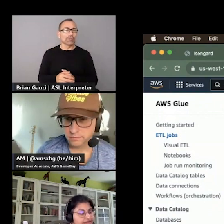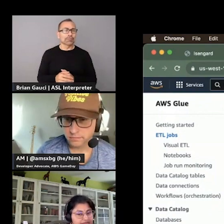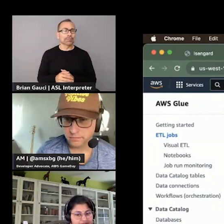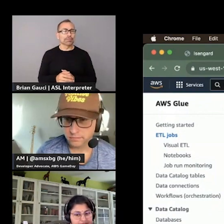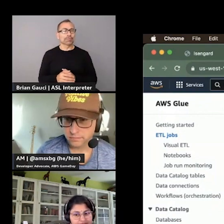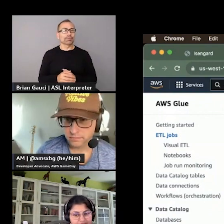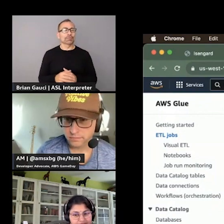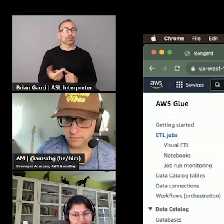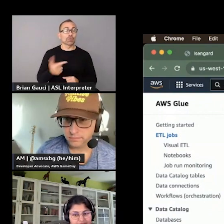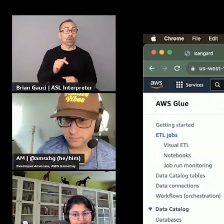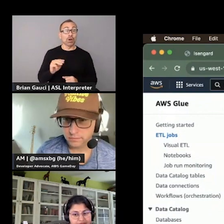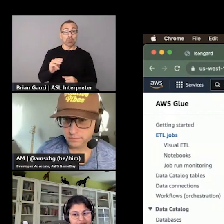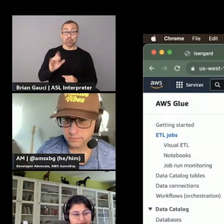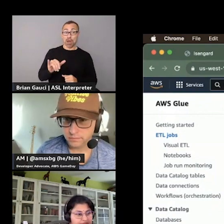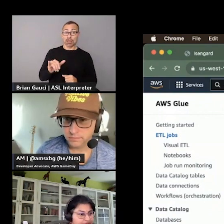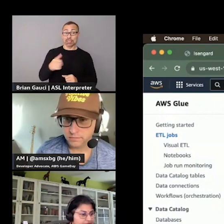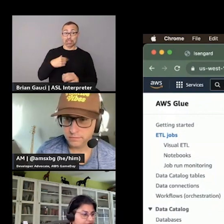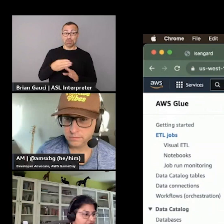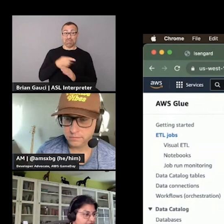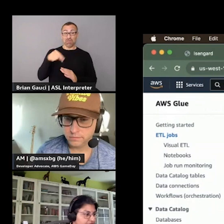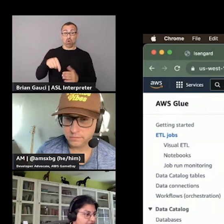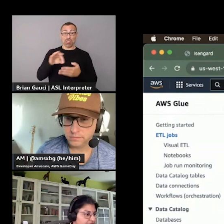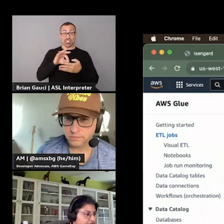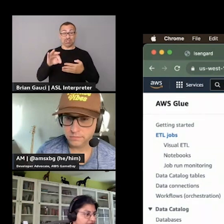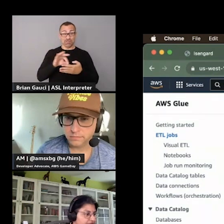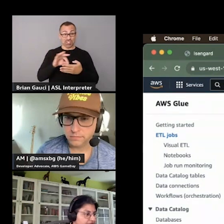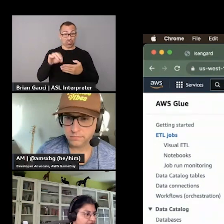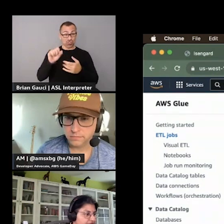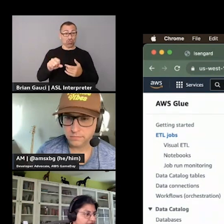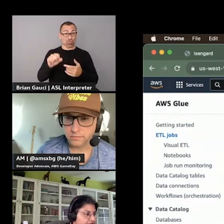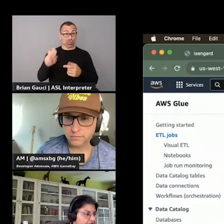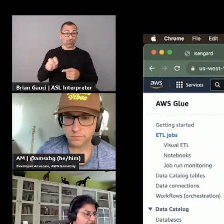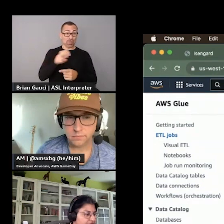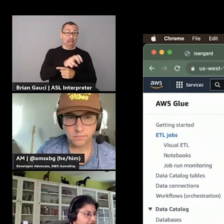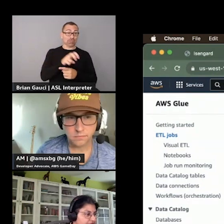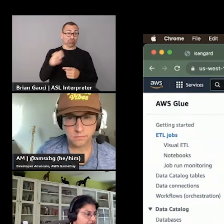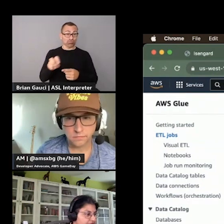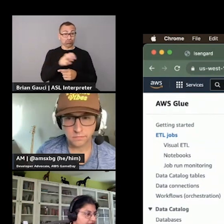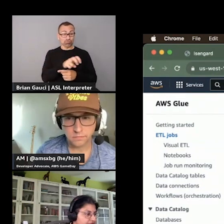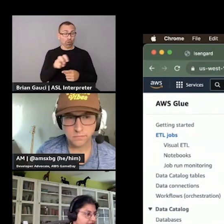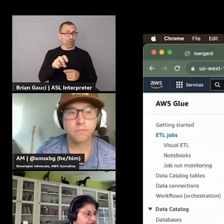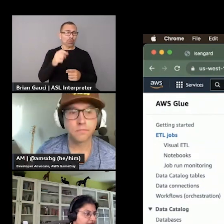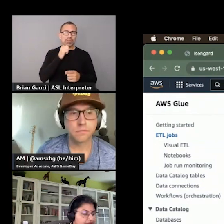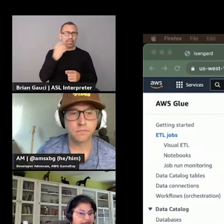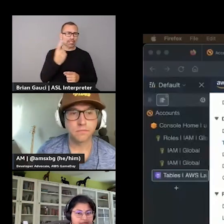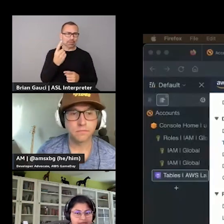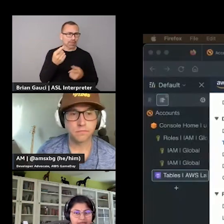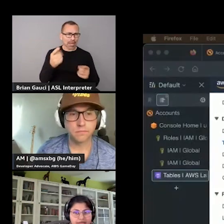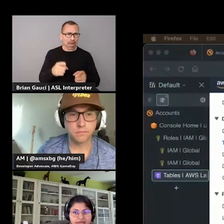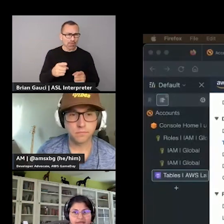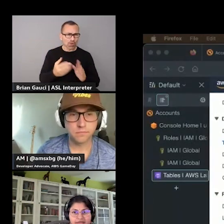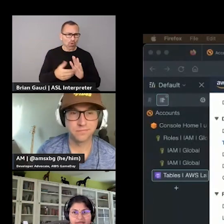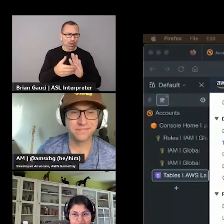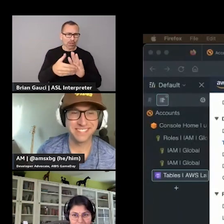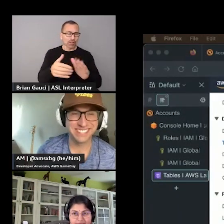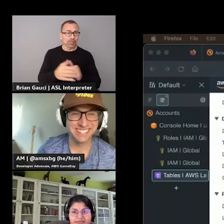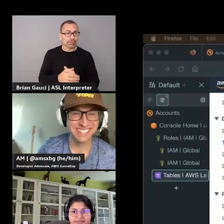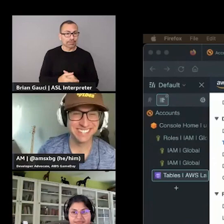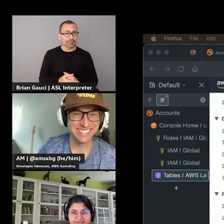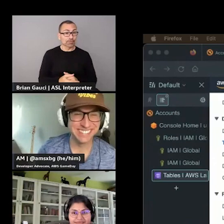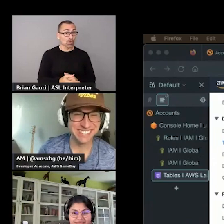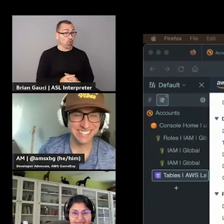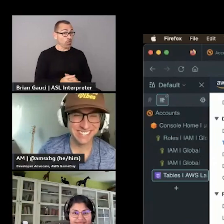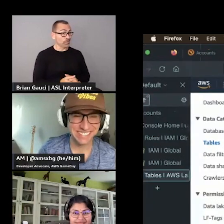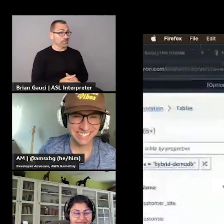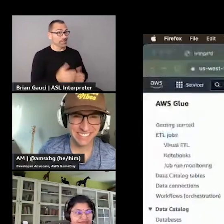Before this feature, you could move back and forth. It wasn't something you would do on a regular basis. You would want to do, obviously. You would want to do